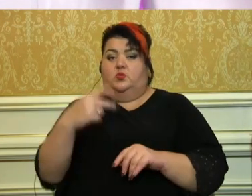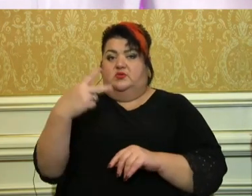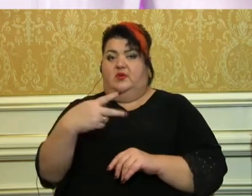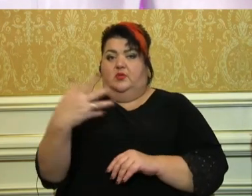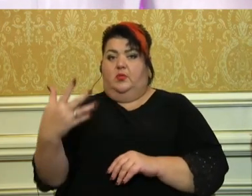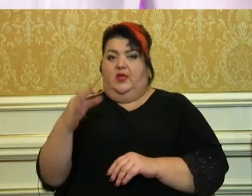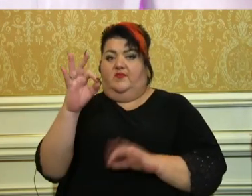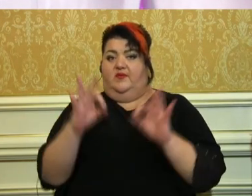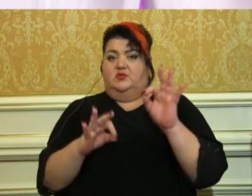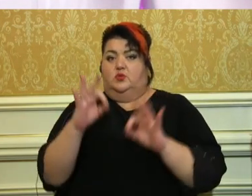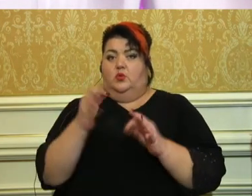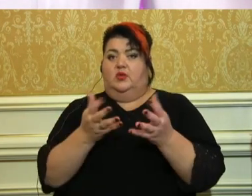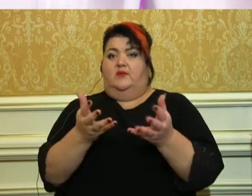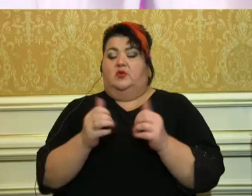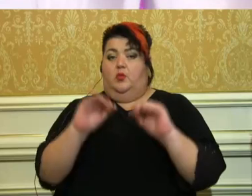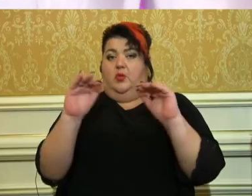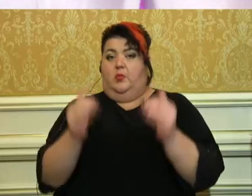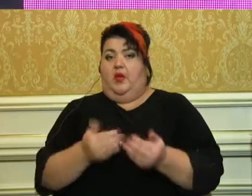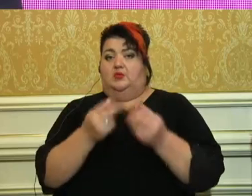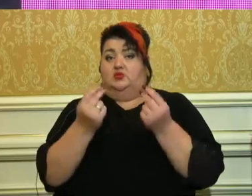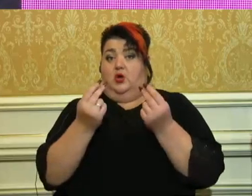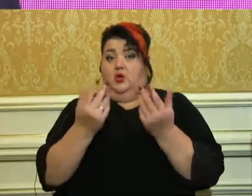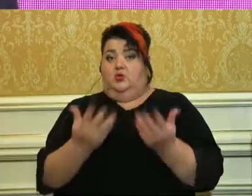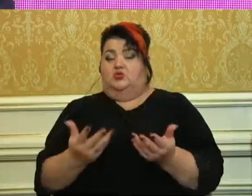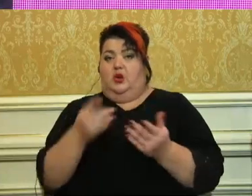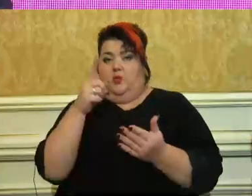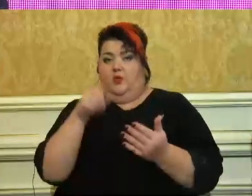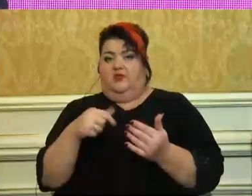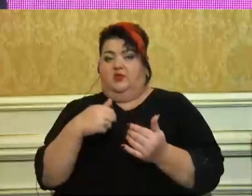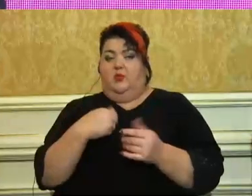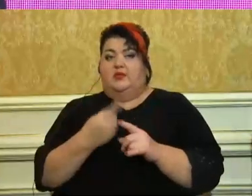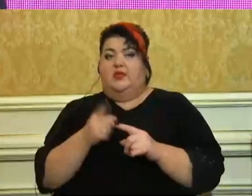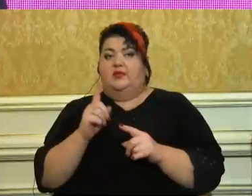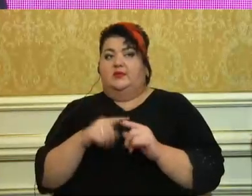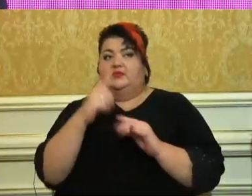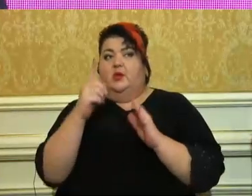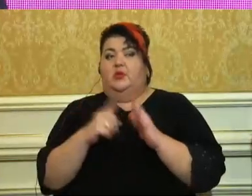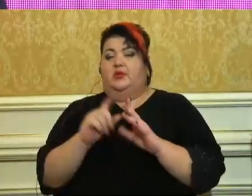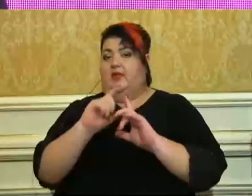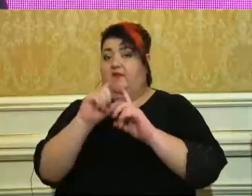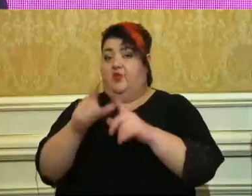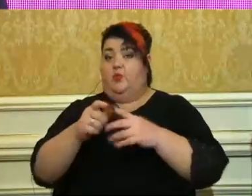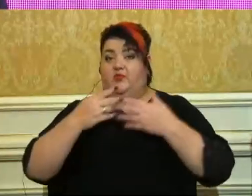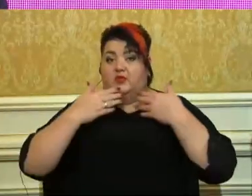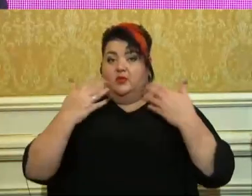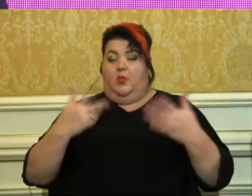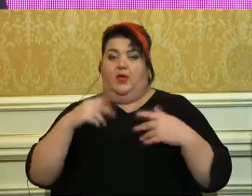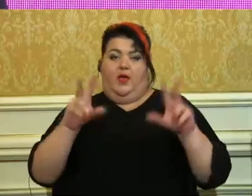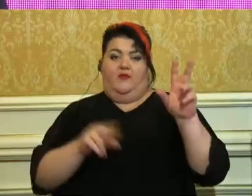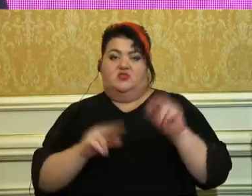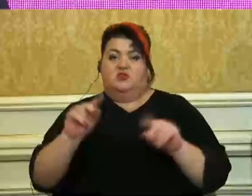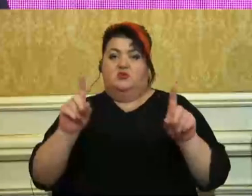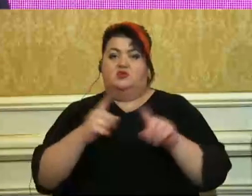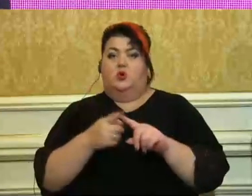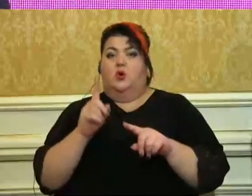women, due to some unknown reason, got 20% less money. I have no response to this